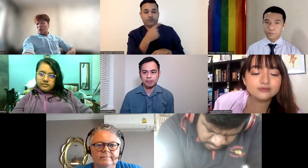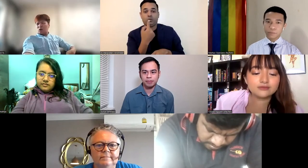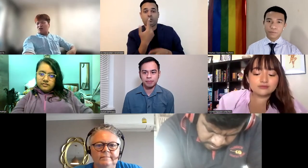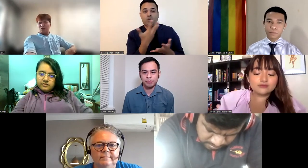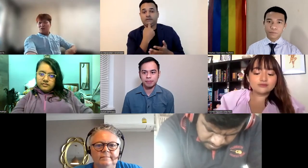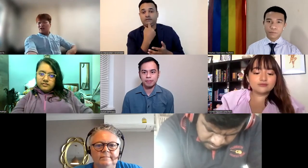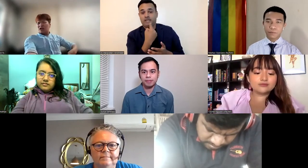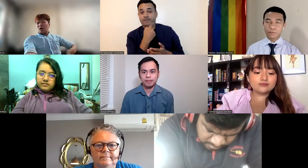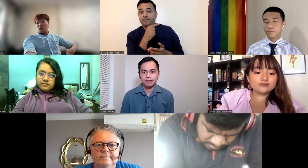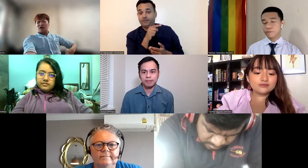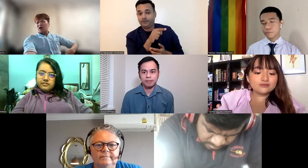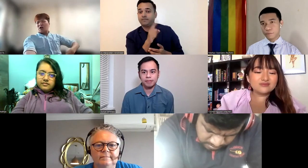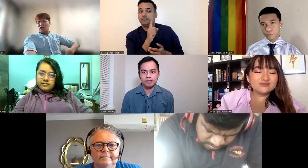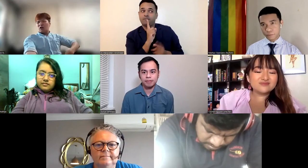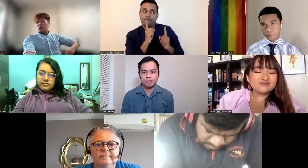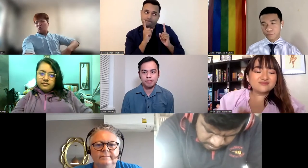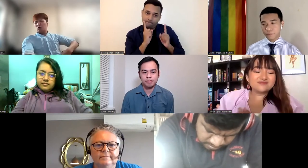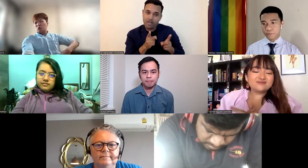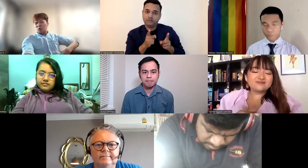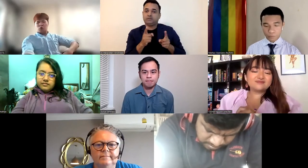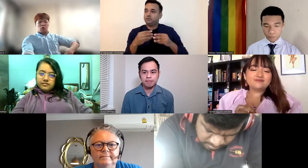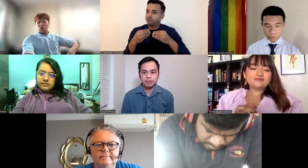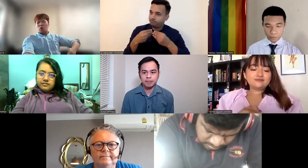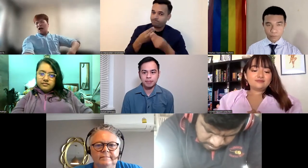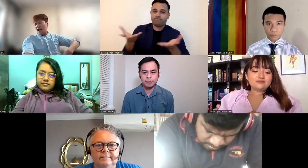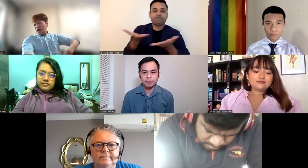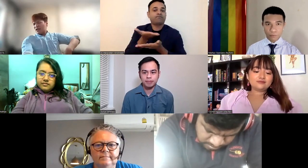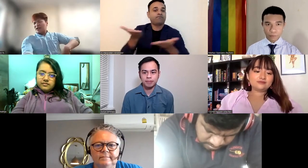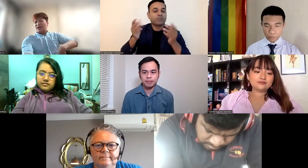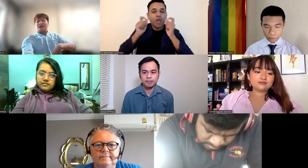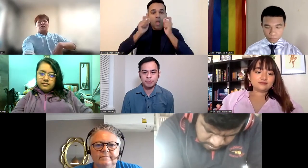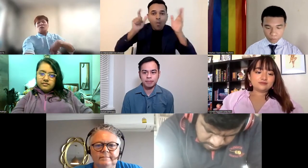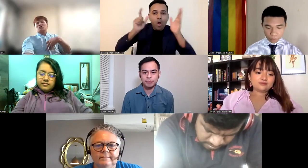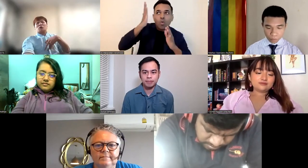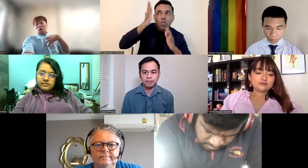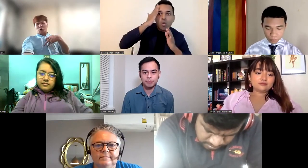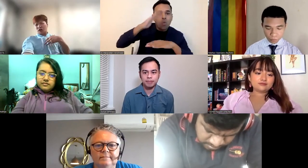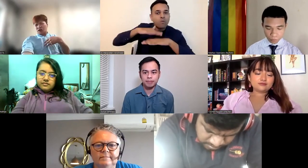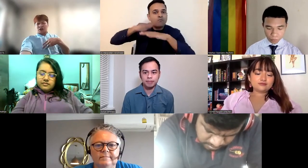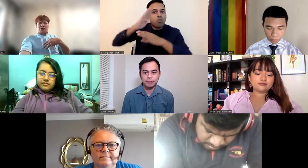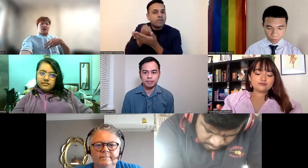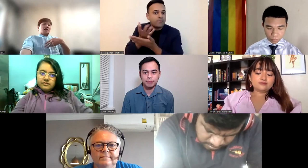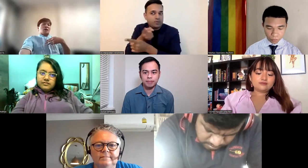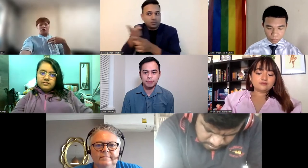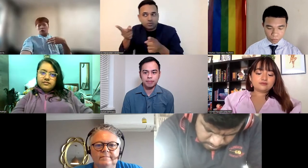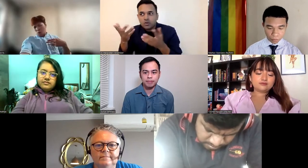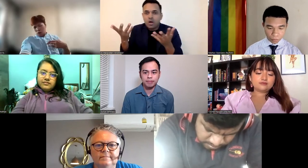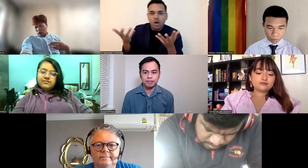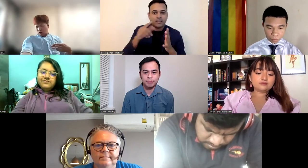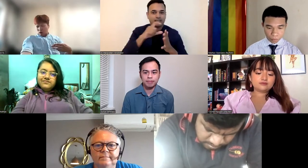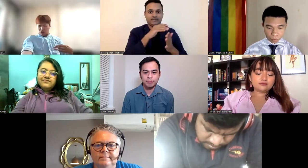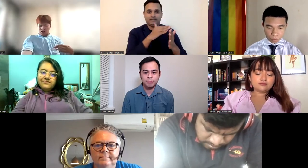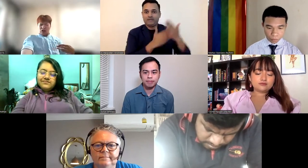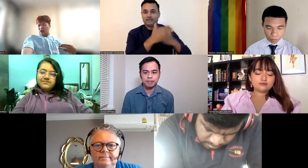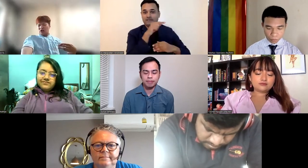people with disabilities, they of course haven't chosen to be that way.